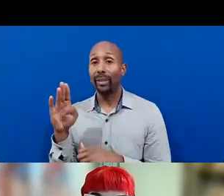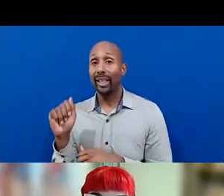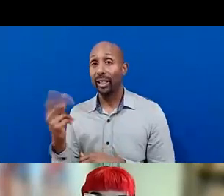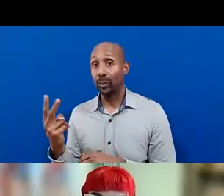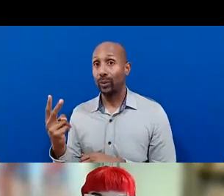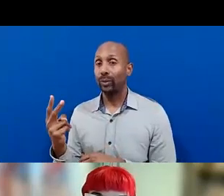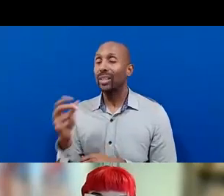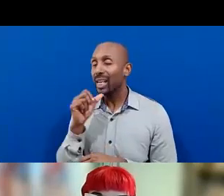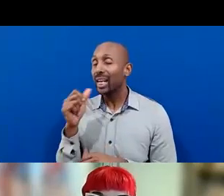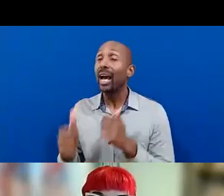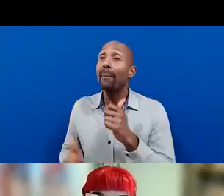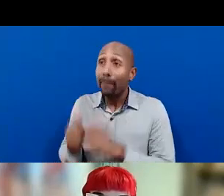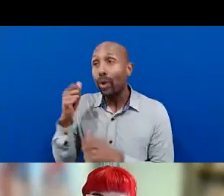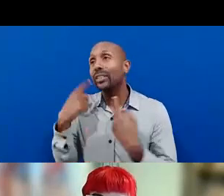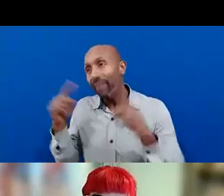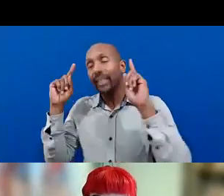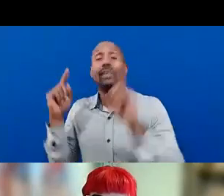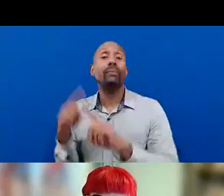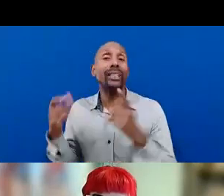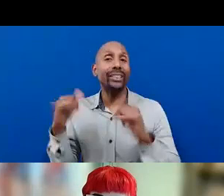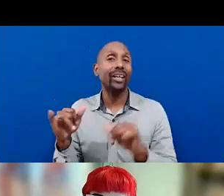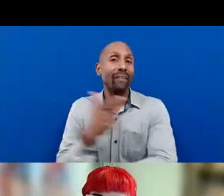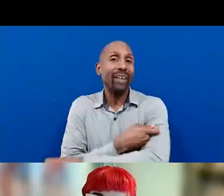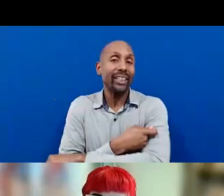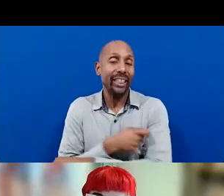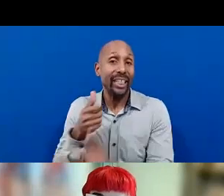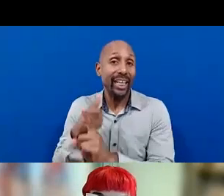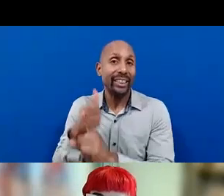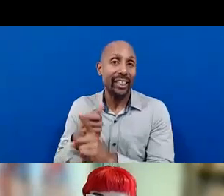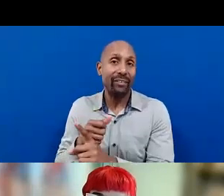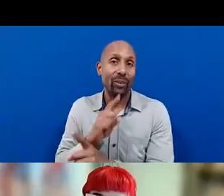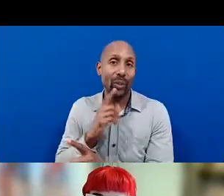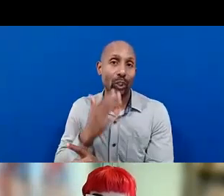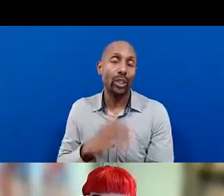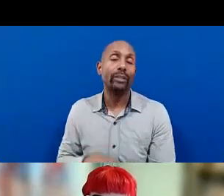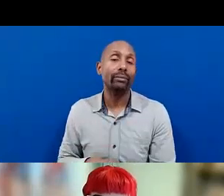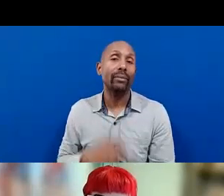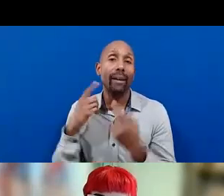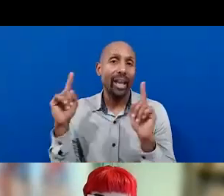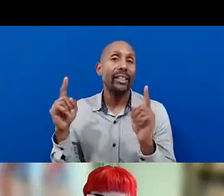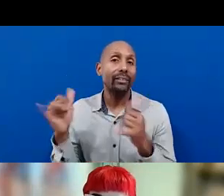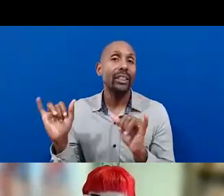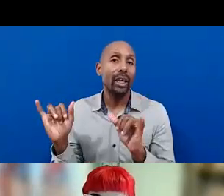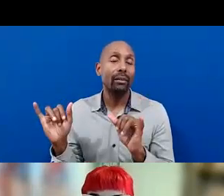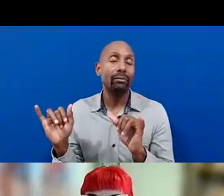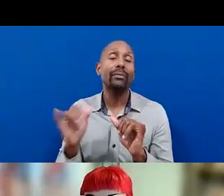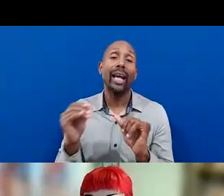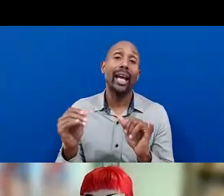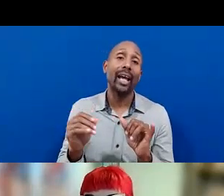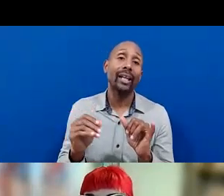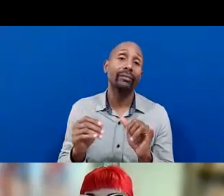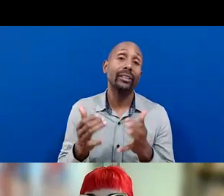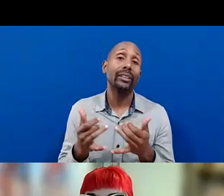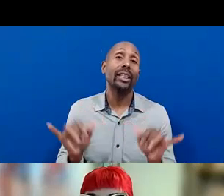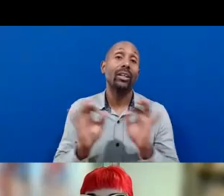but they're still really good and really effective. And it is really important for folks to get boosted. And especially thinking